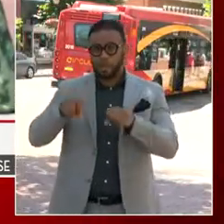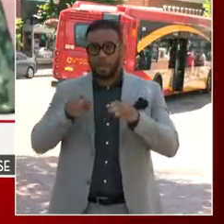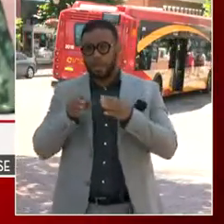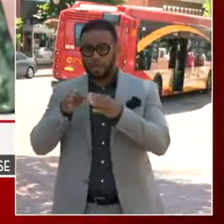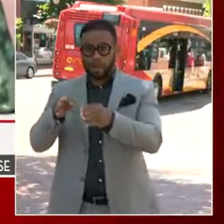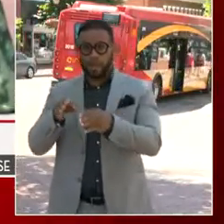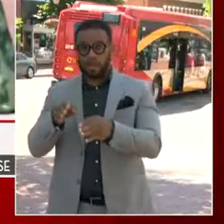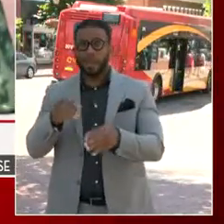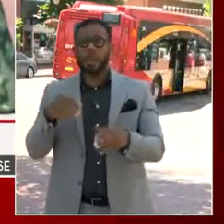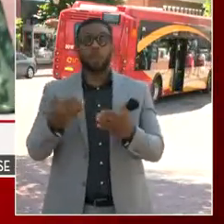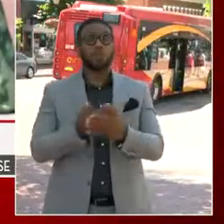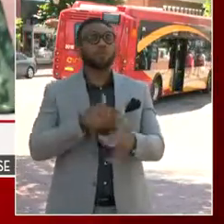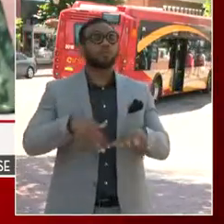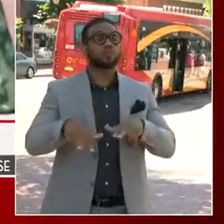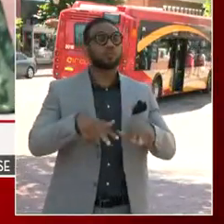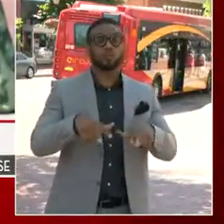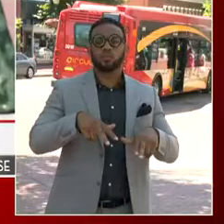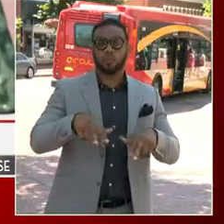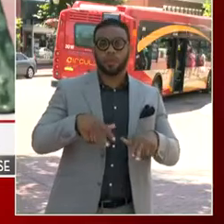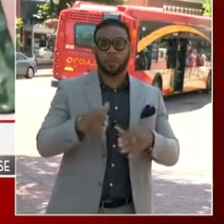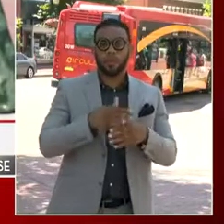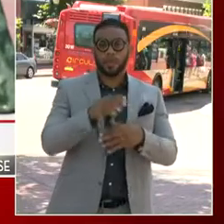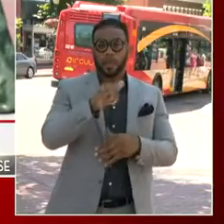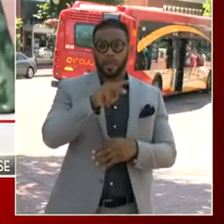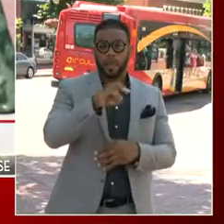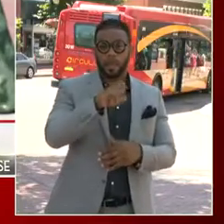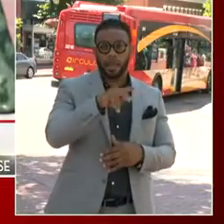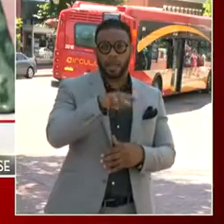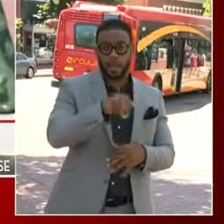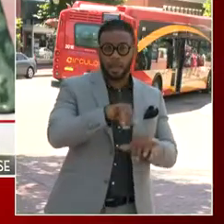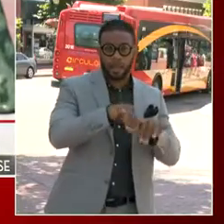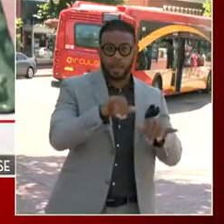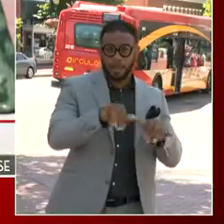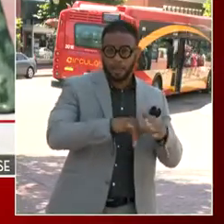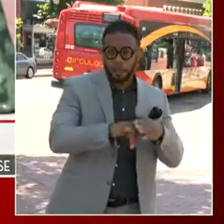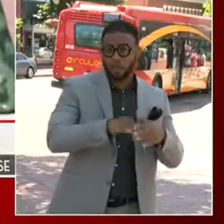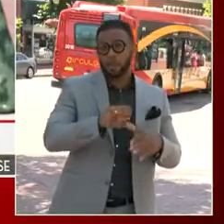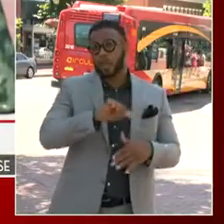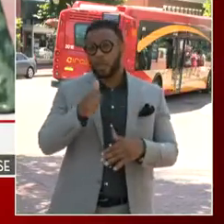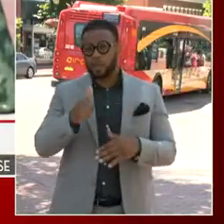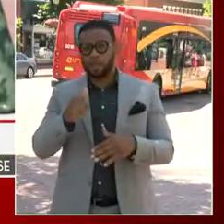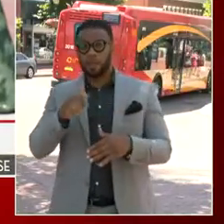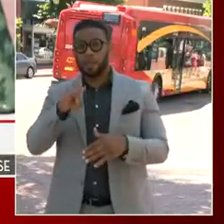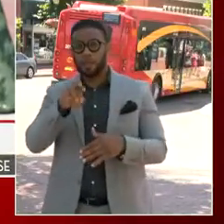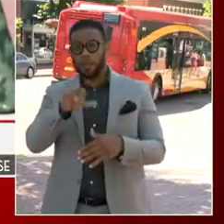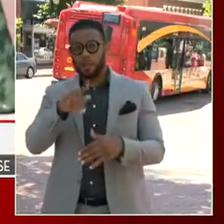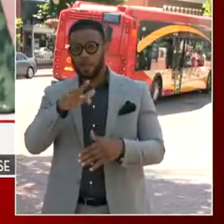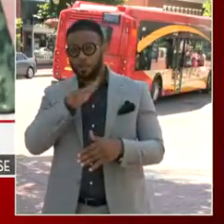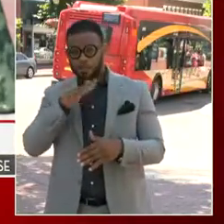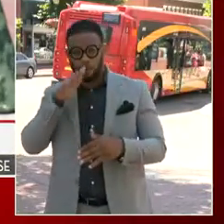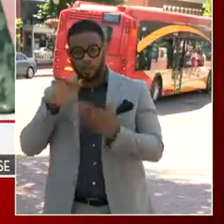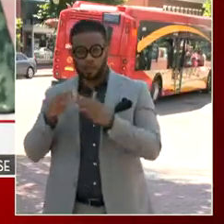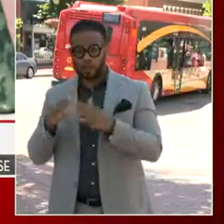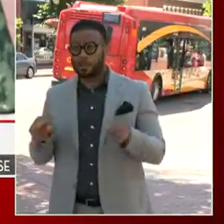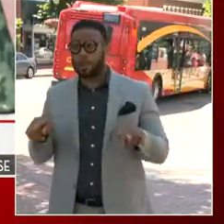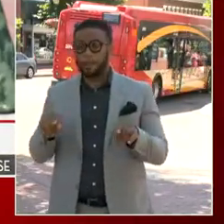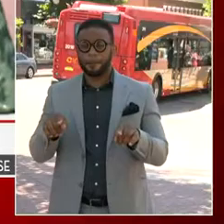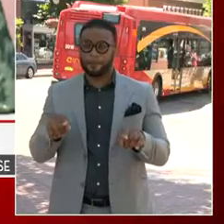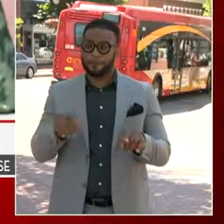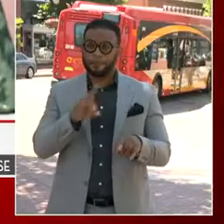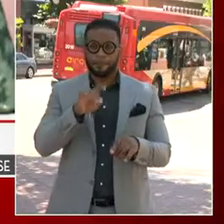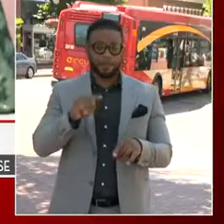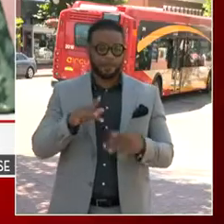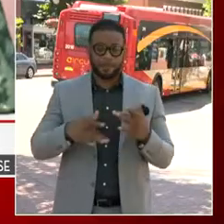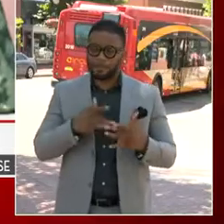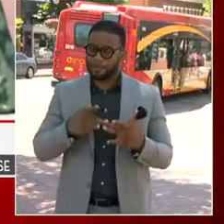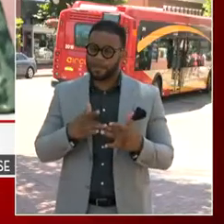Lane and new pedestrian bike trail between the Anacostia Metro and the Berry Farms community. The DDOT team is extremely excited to get to